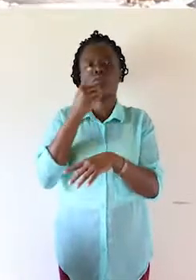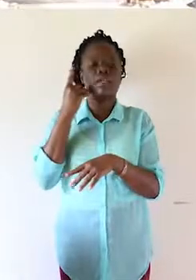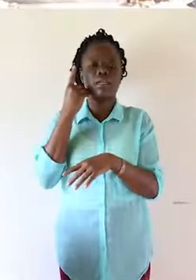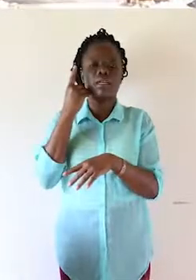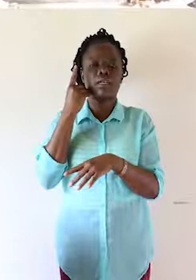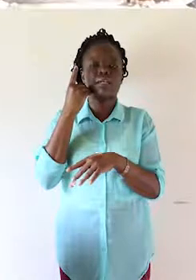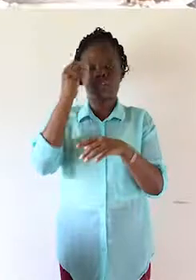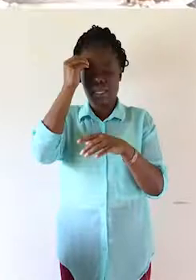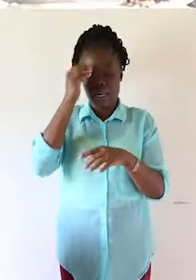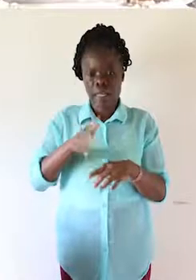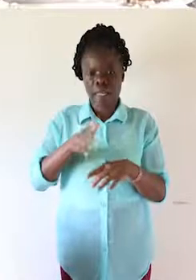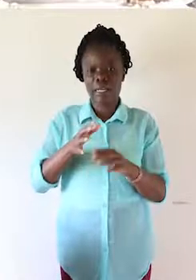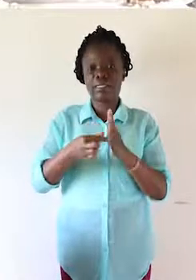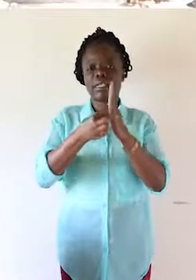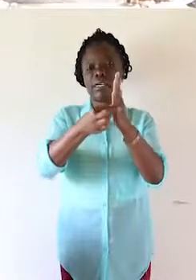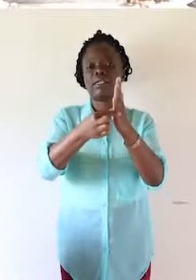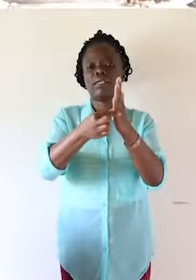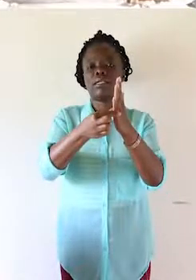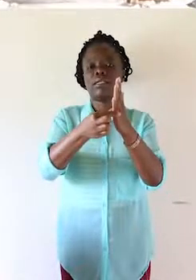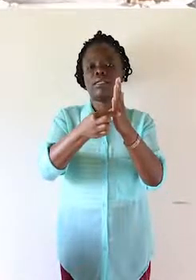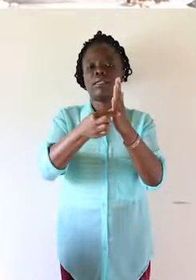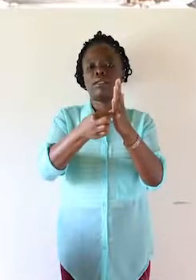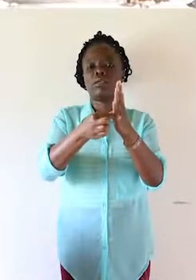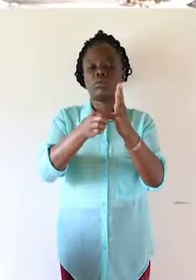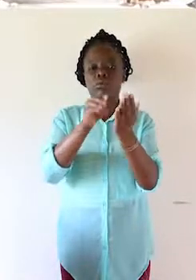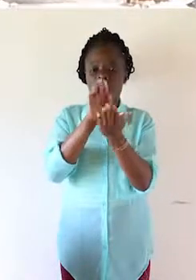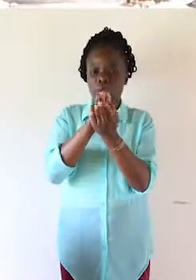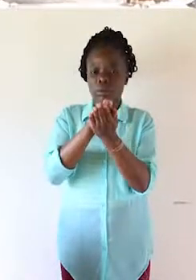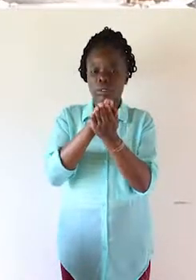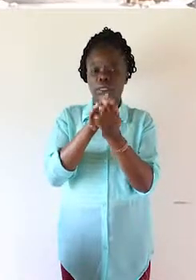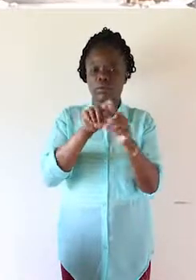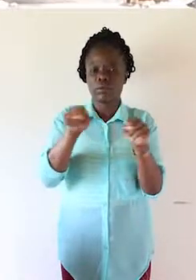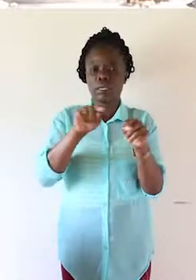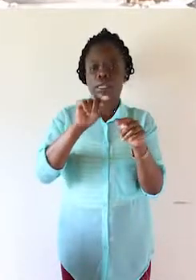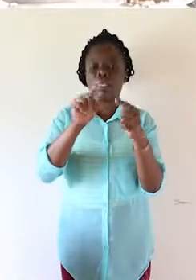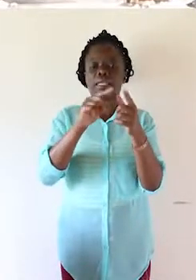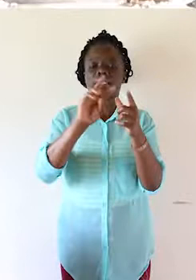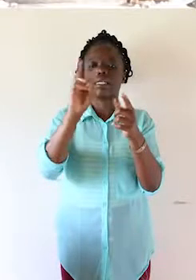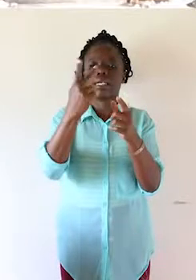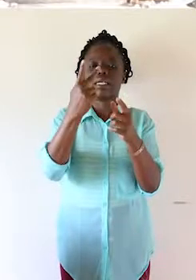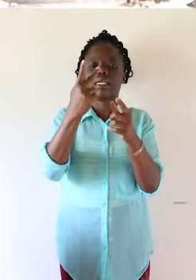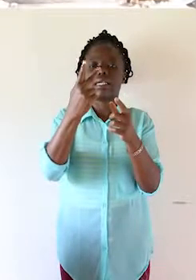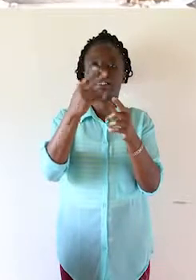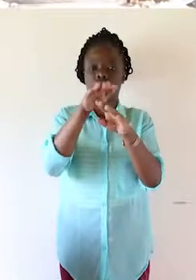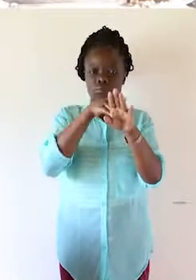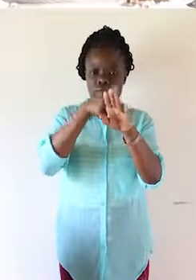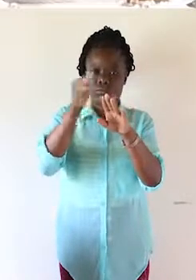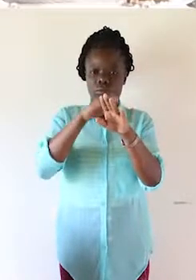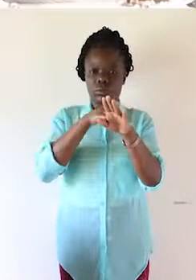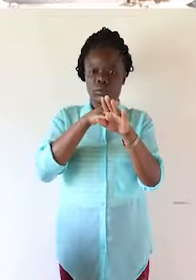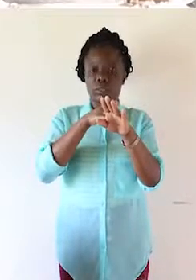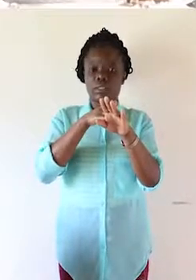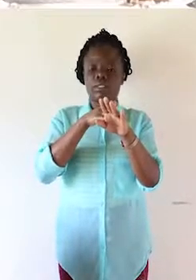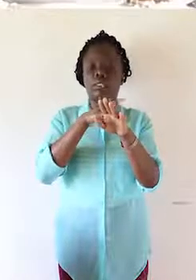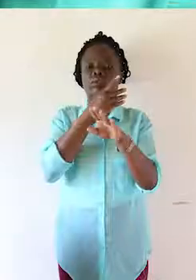dry. The learner is guided to resand the stool and apply the second coat and leave it